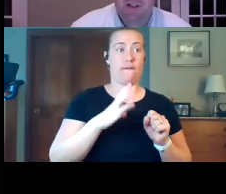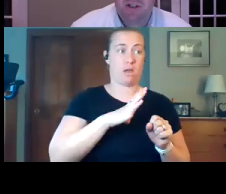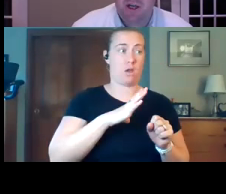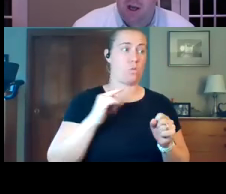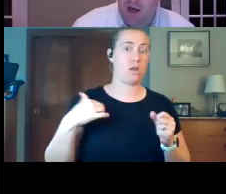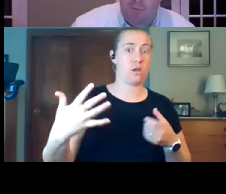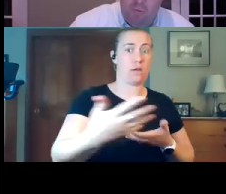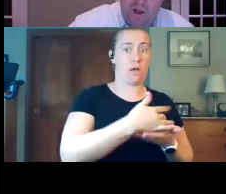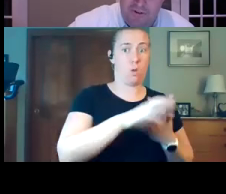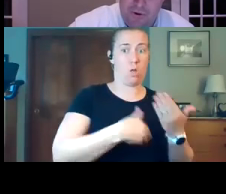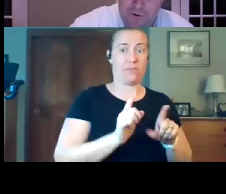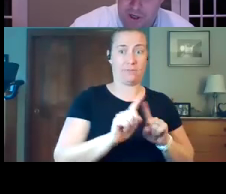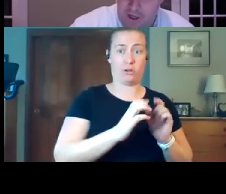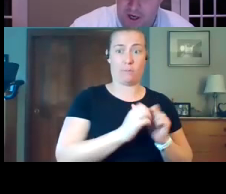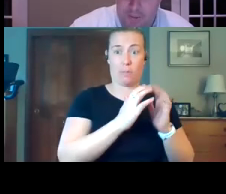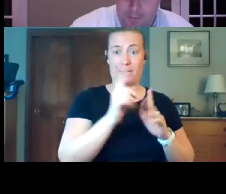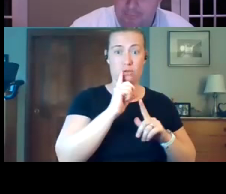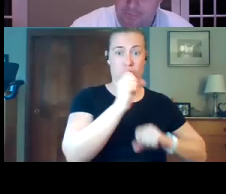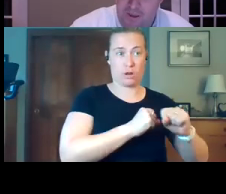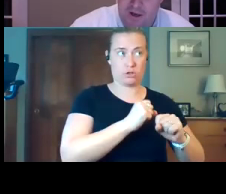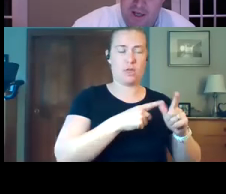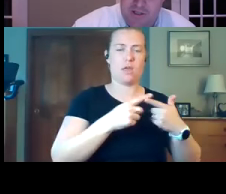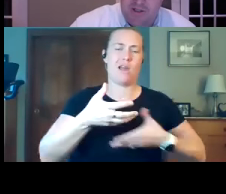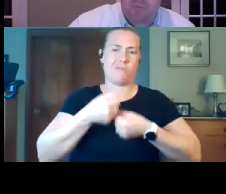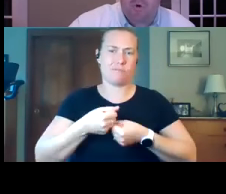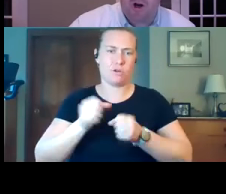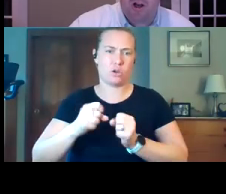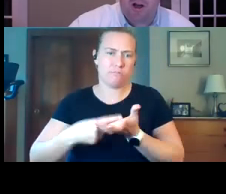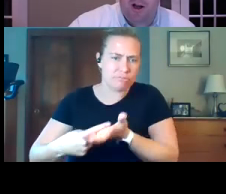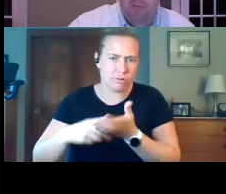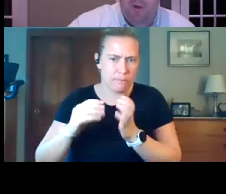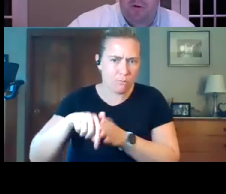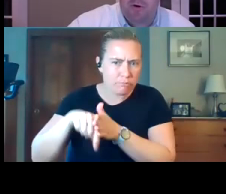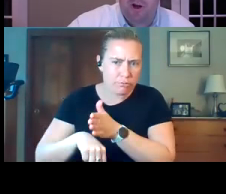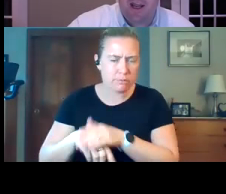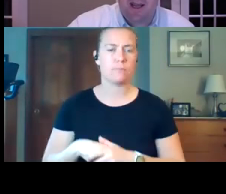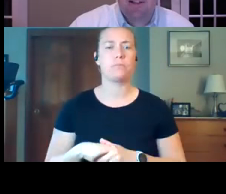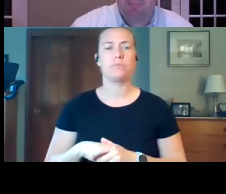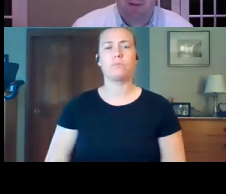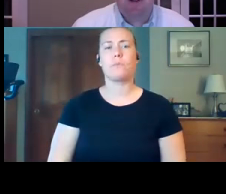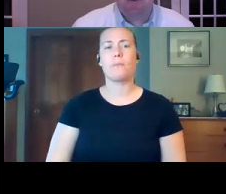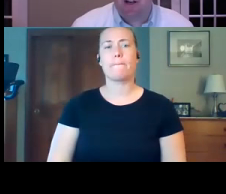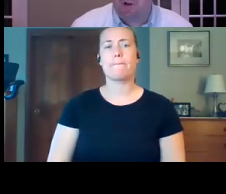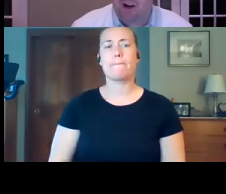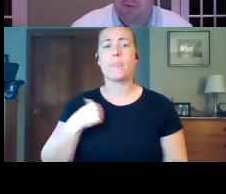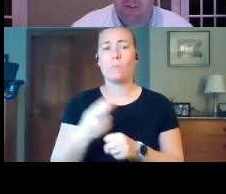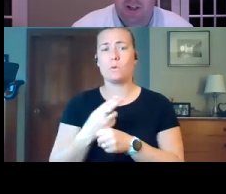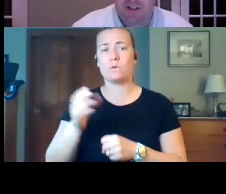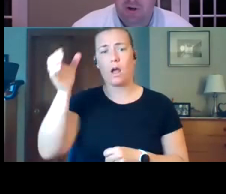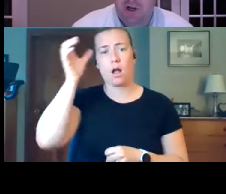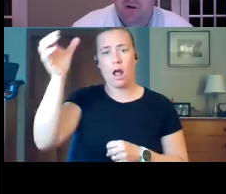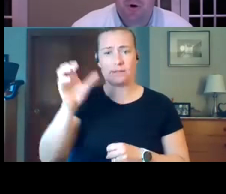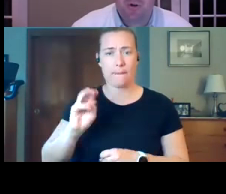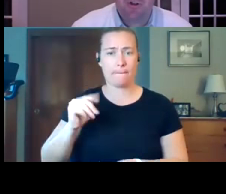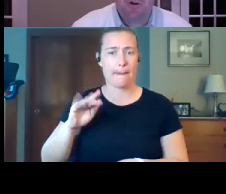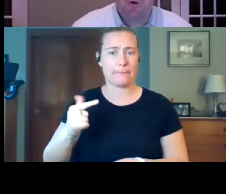strategies. We also engaged in some work through a concept mapping study, which offers a